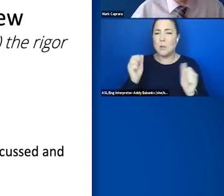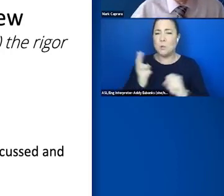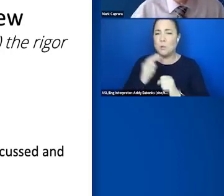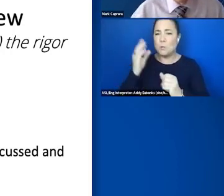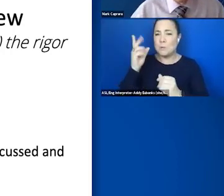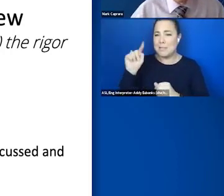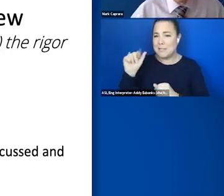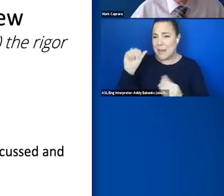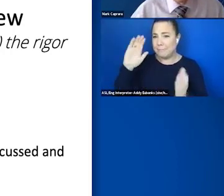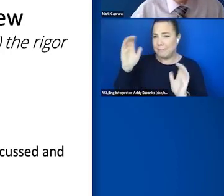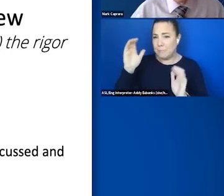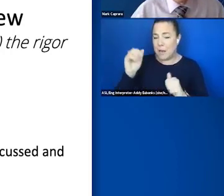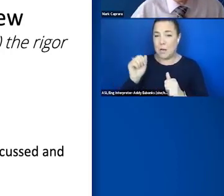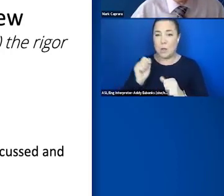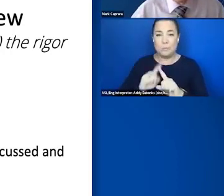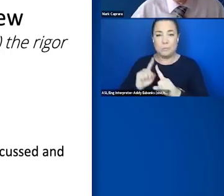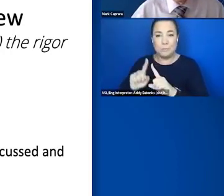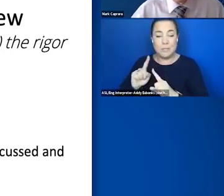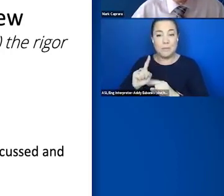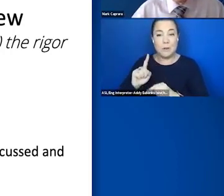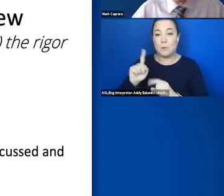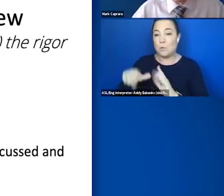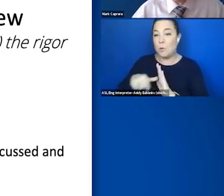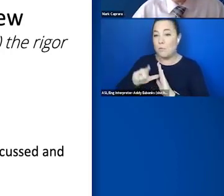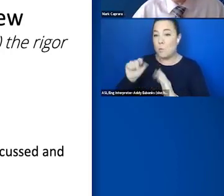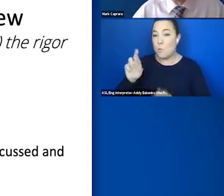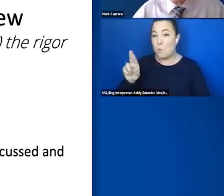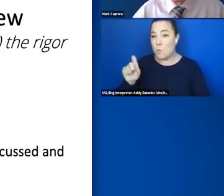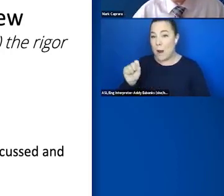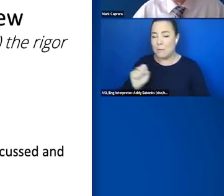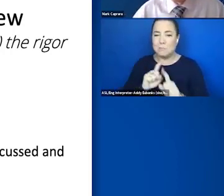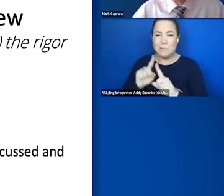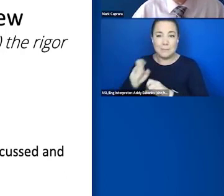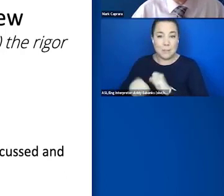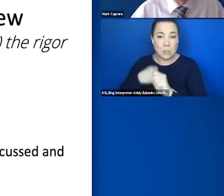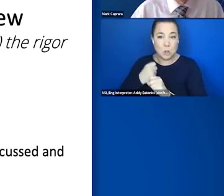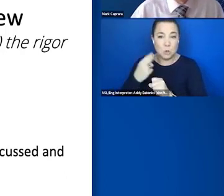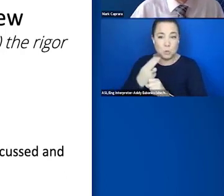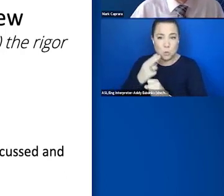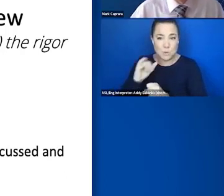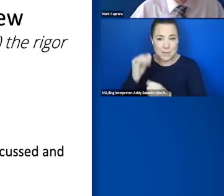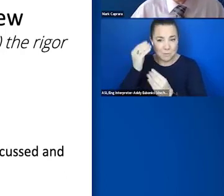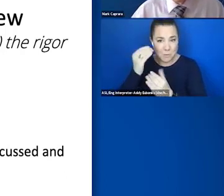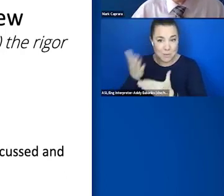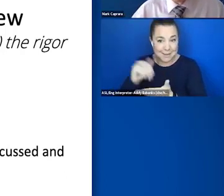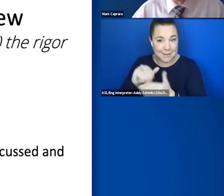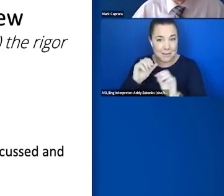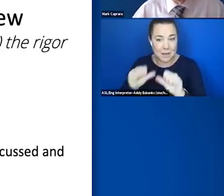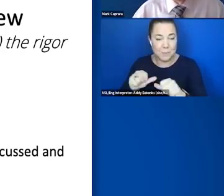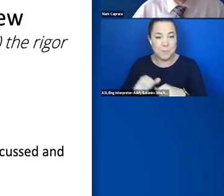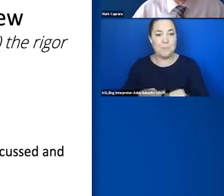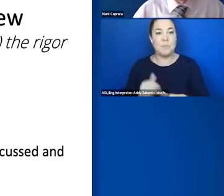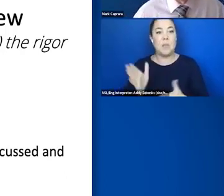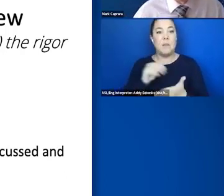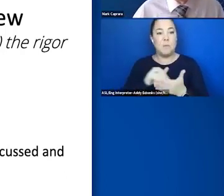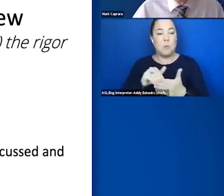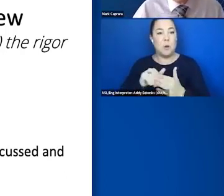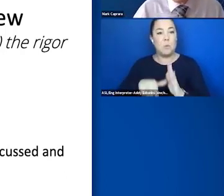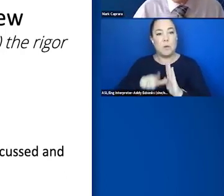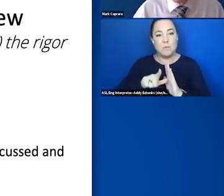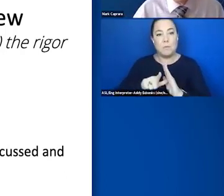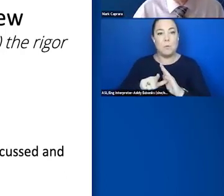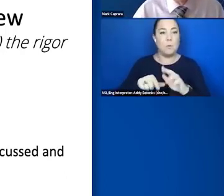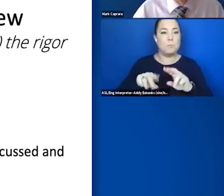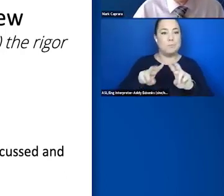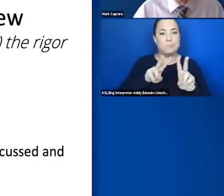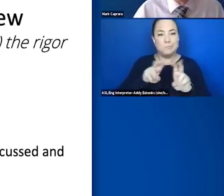We frequently survey reviewers and NIH staff regarding the perceived quality of review and review experience, and we'll be able to